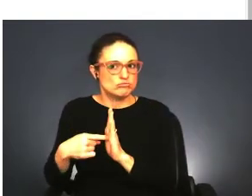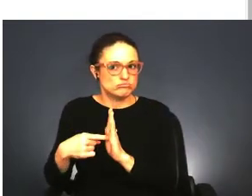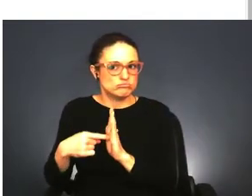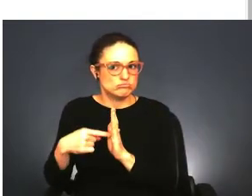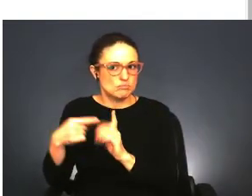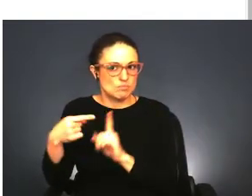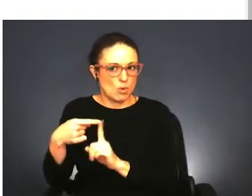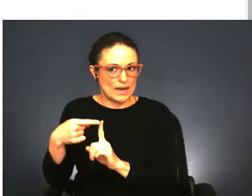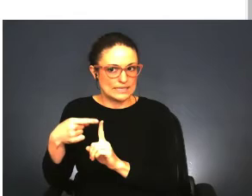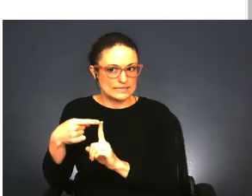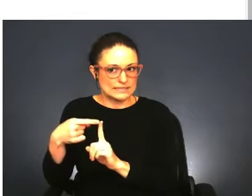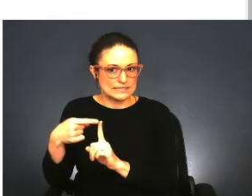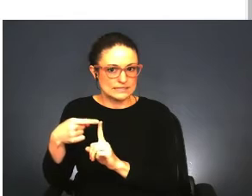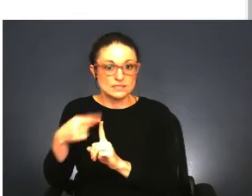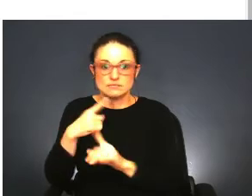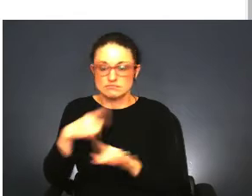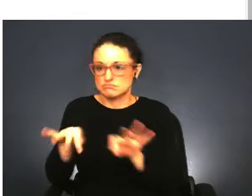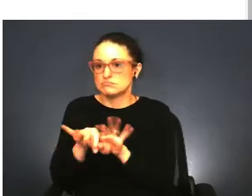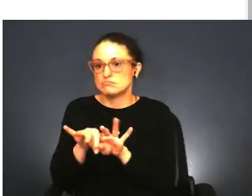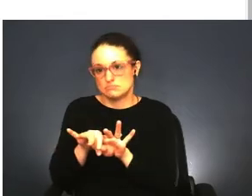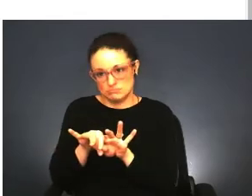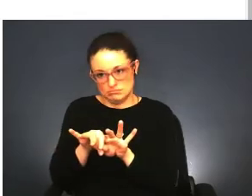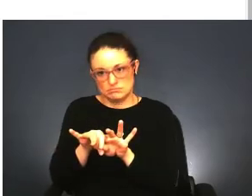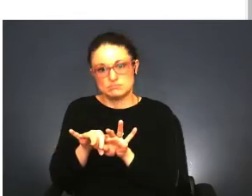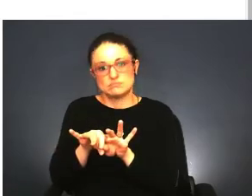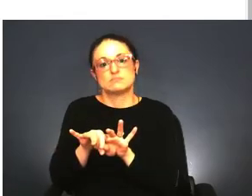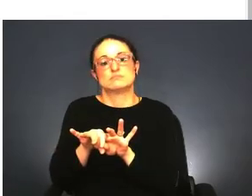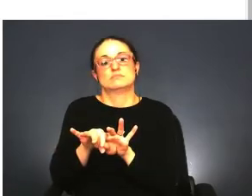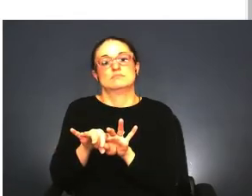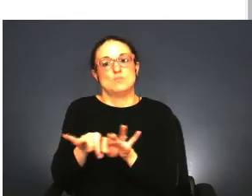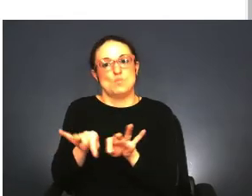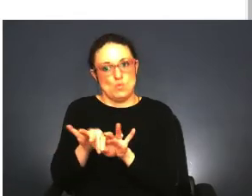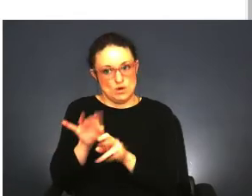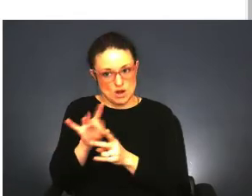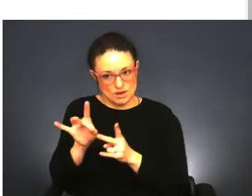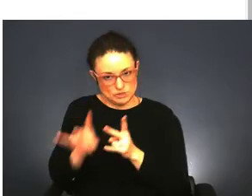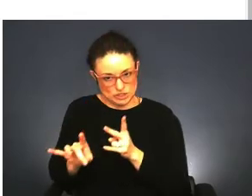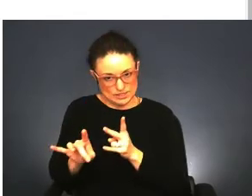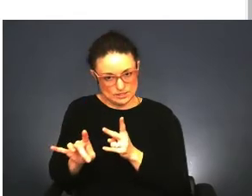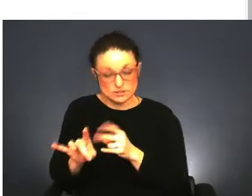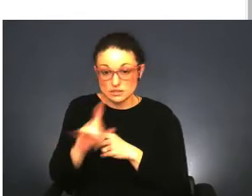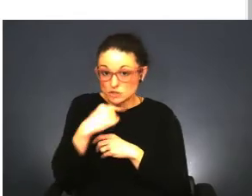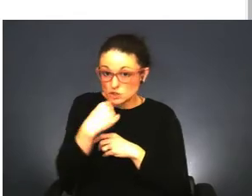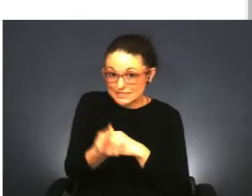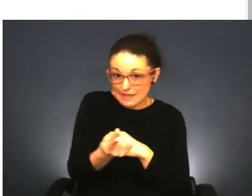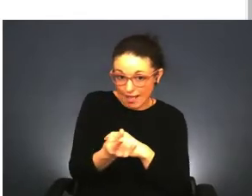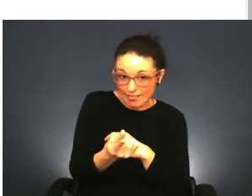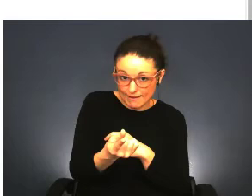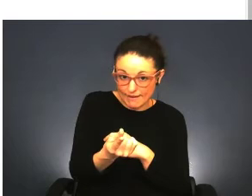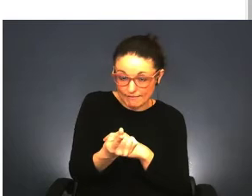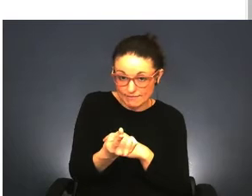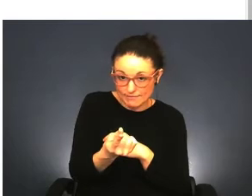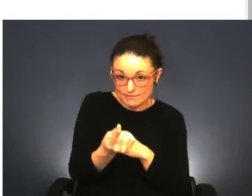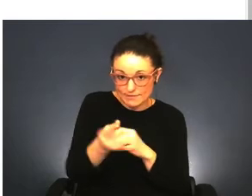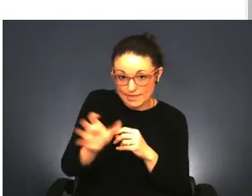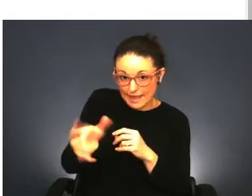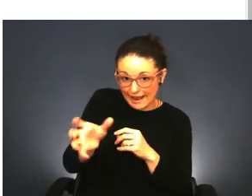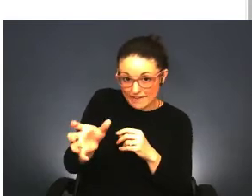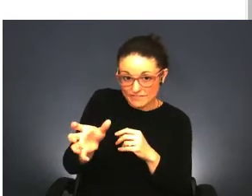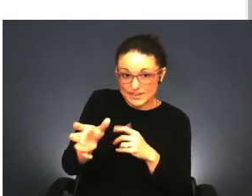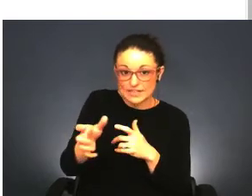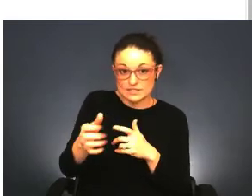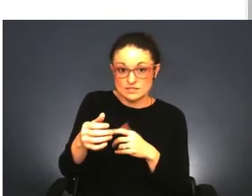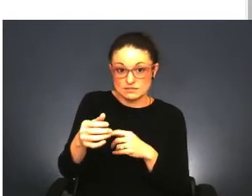is a very important set of options here because you're telling Canvas how you want the grade